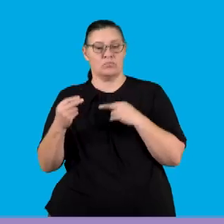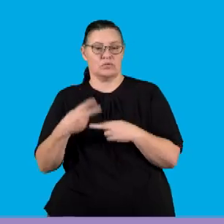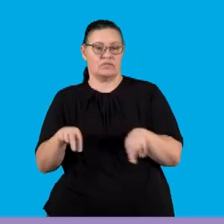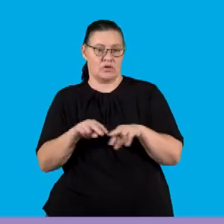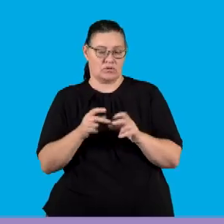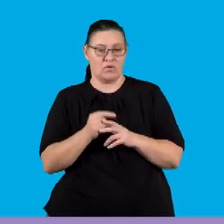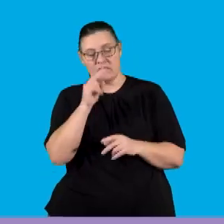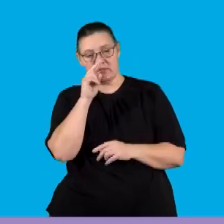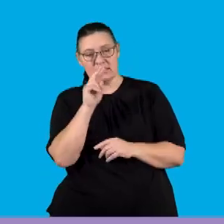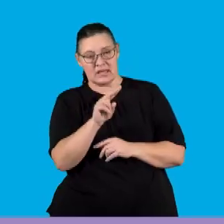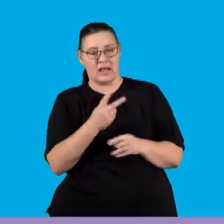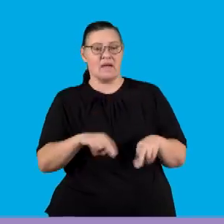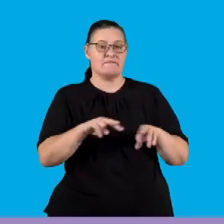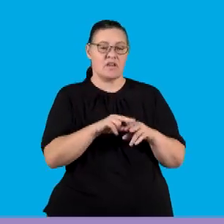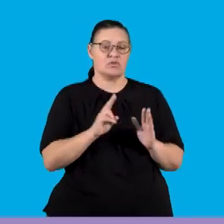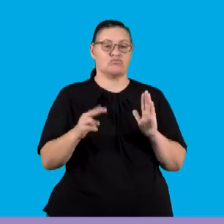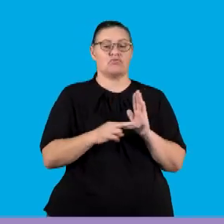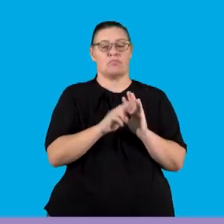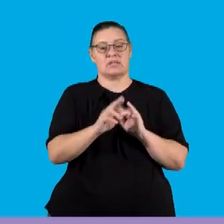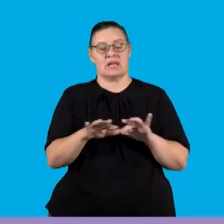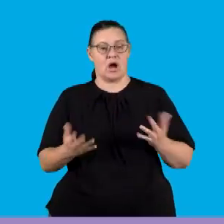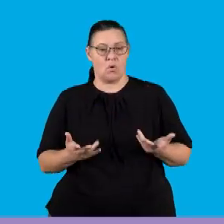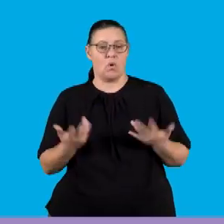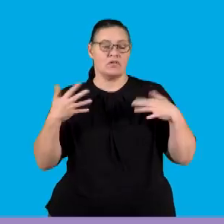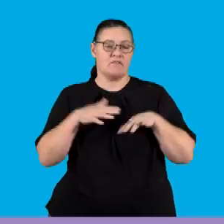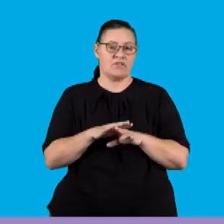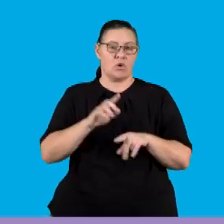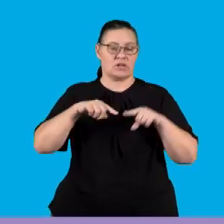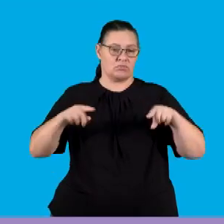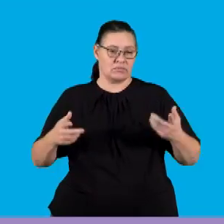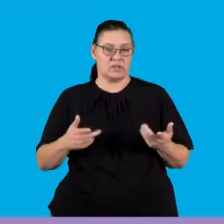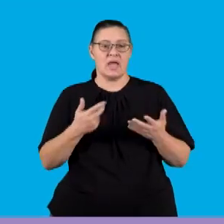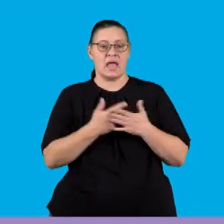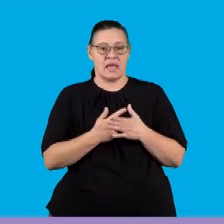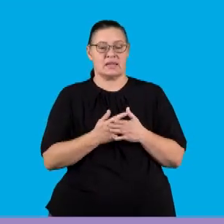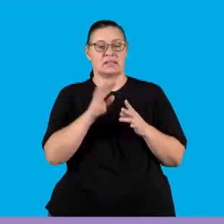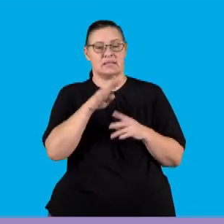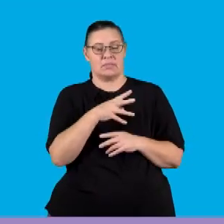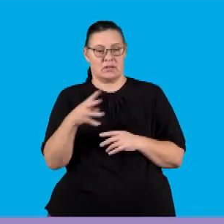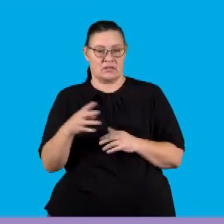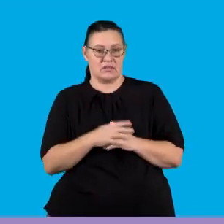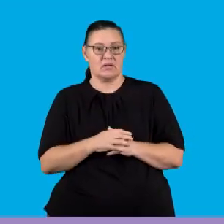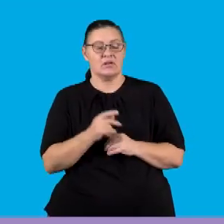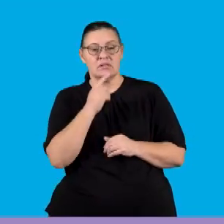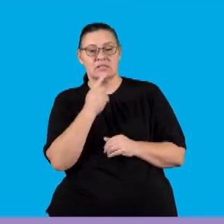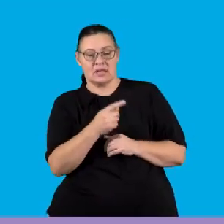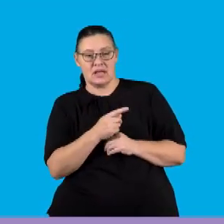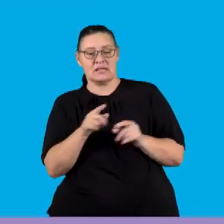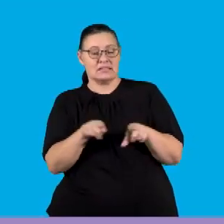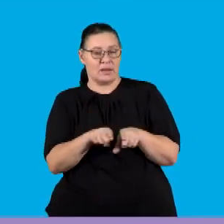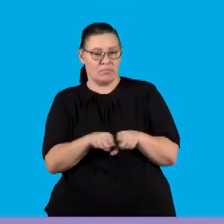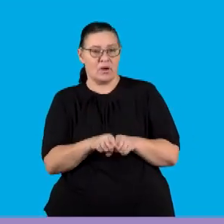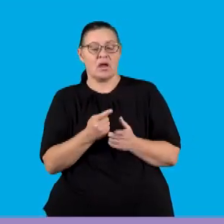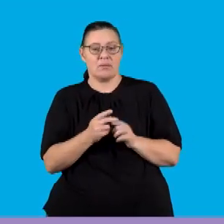values. So we've seen how these values are represented on flow diagrams and in tables. So these same